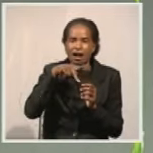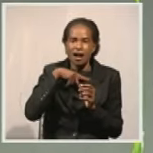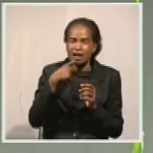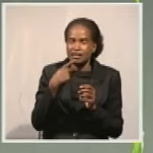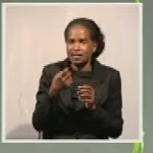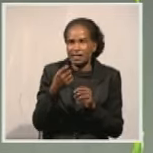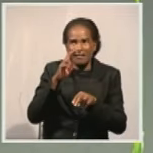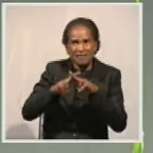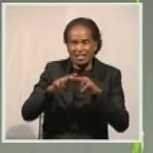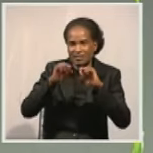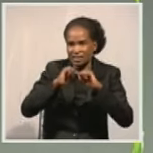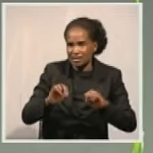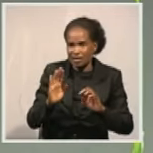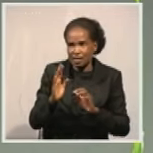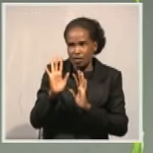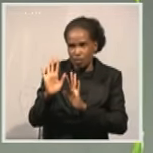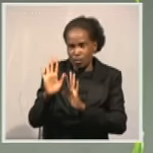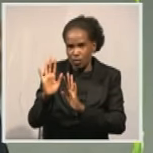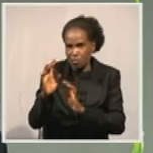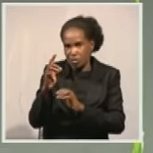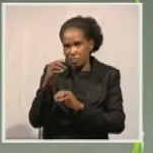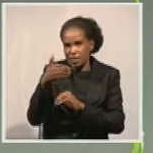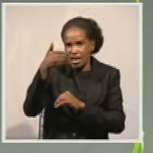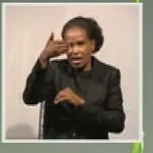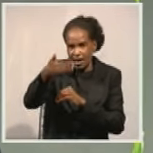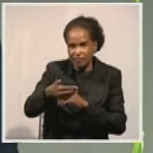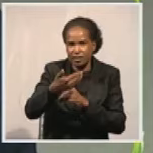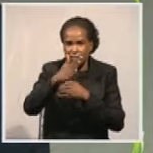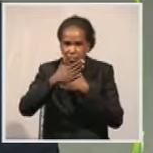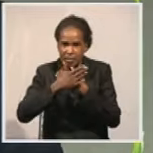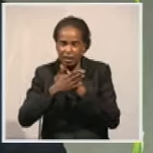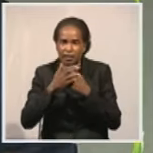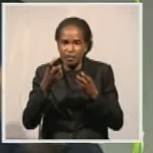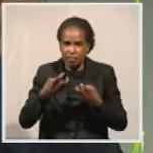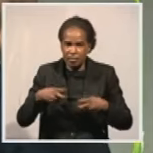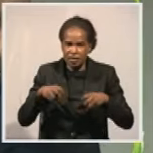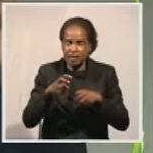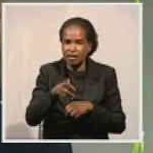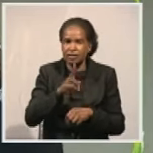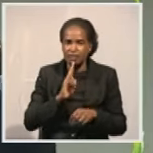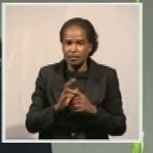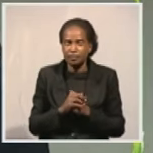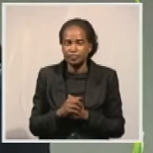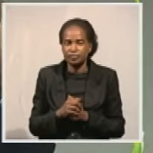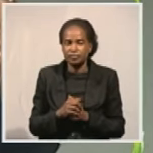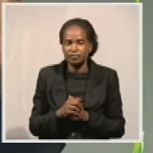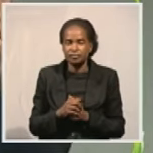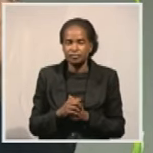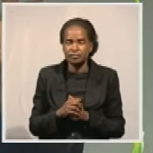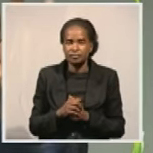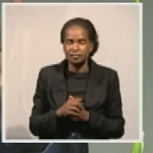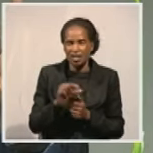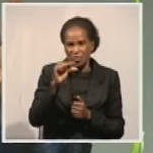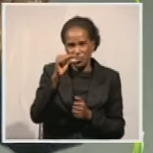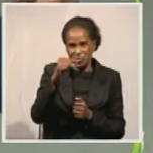the time to consider the issue. After which they returned and told us, few